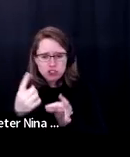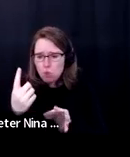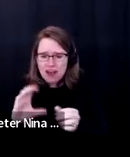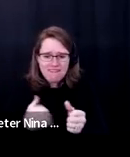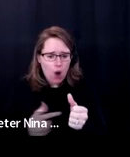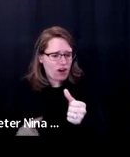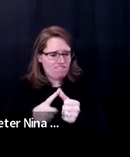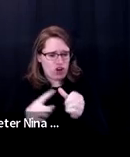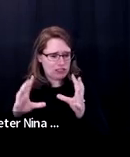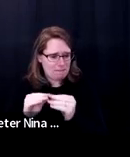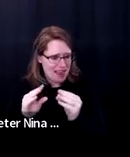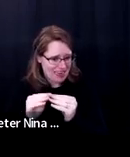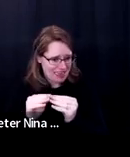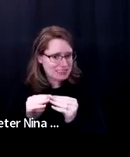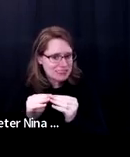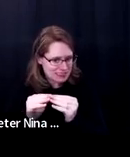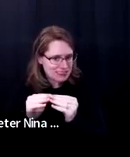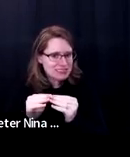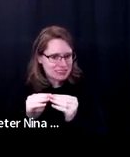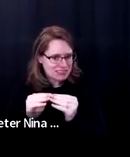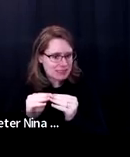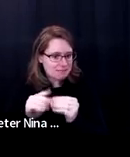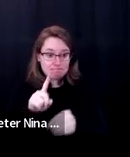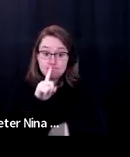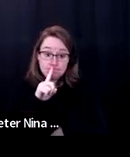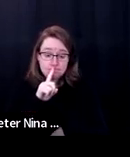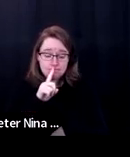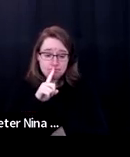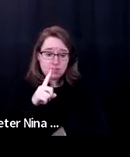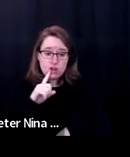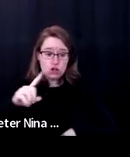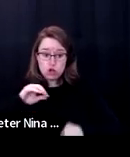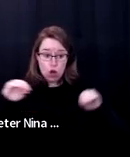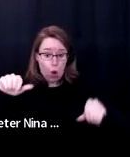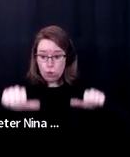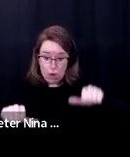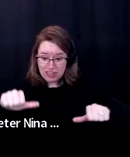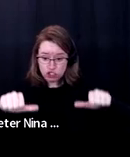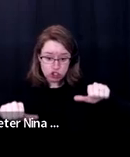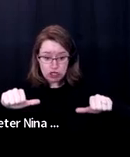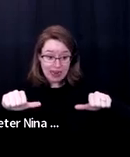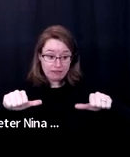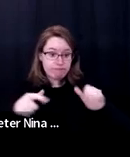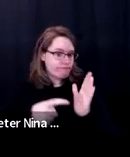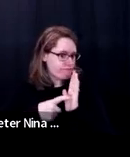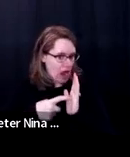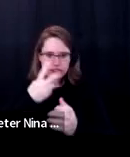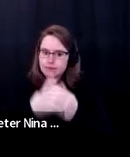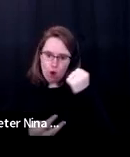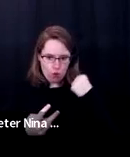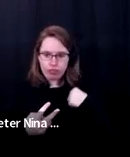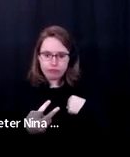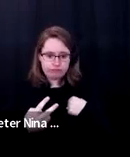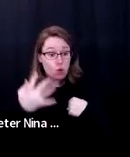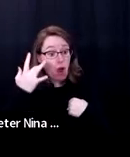was, to your point, Paul, it isn't even up for question that it's an either or. We have to have both, because we don't have